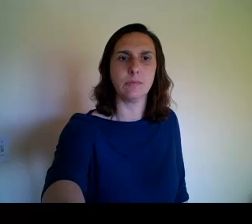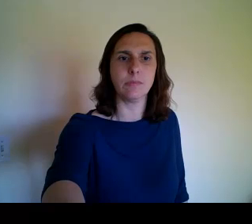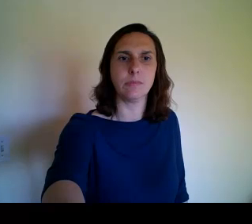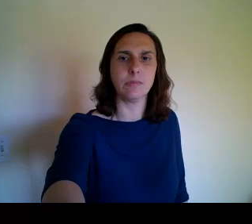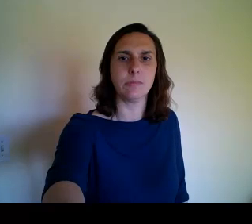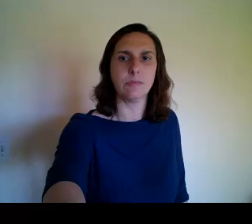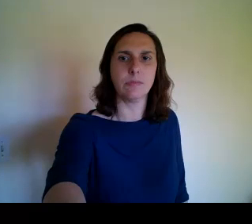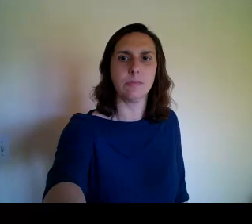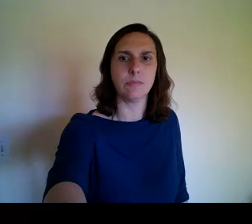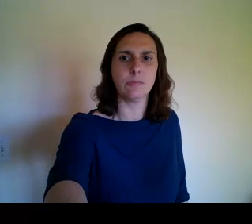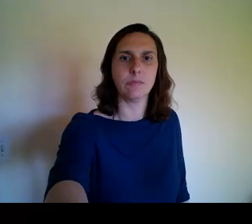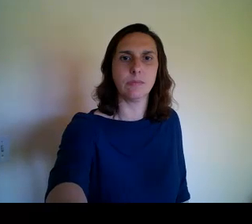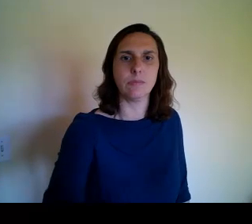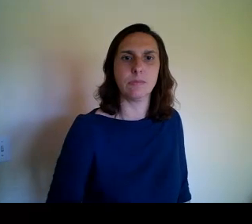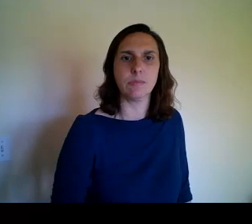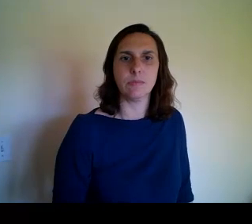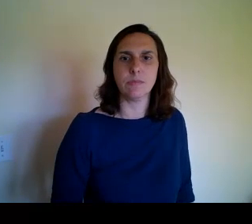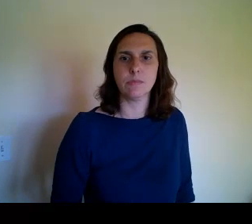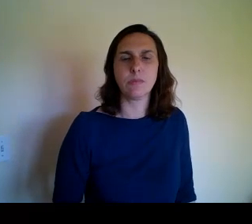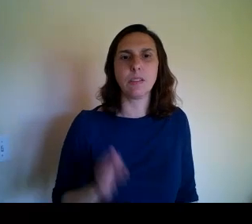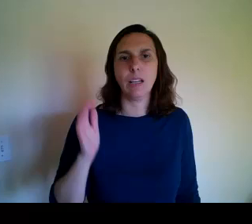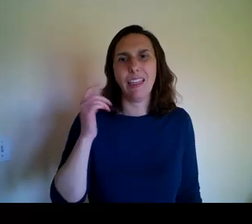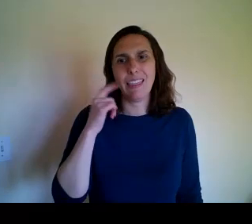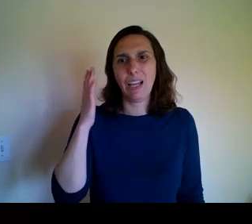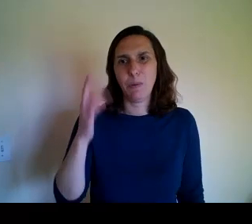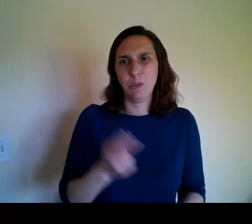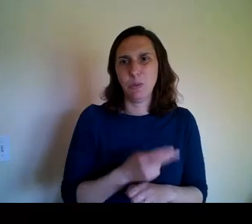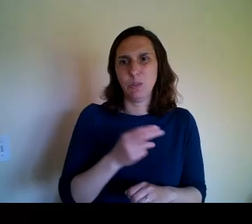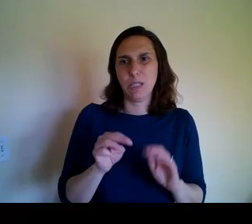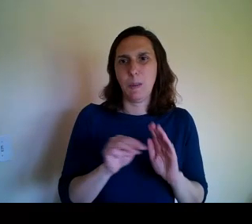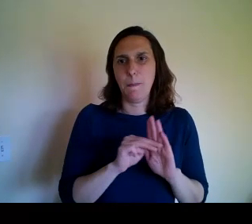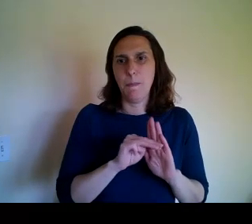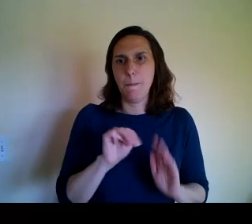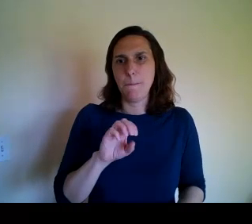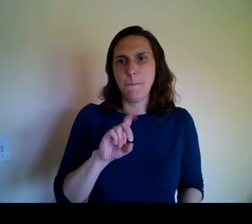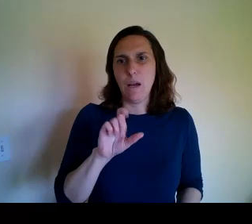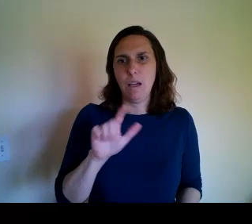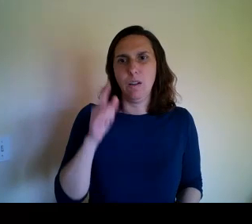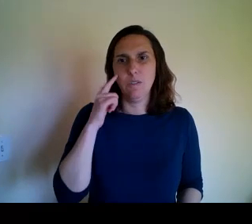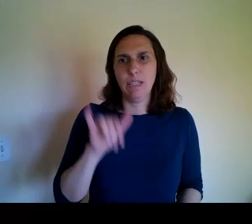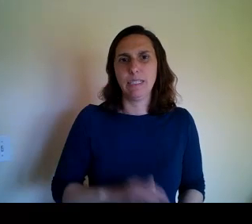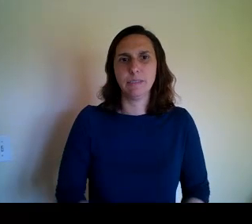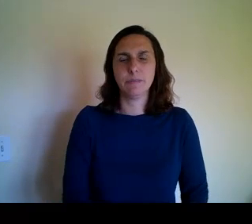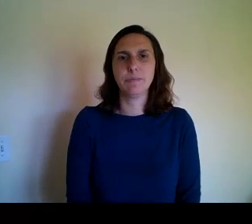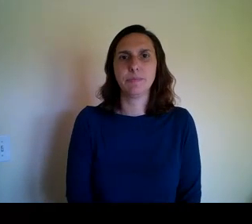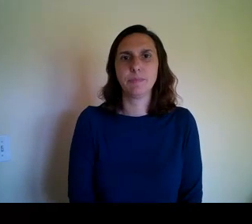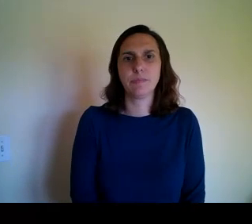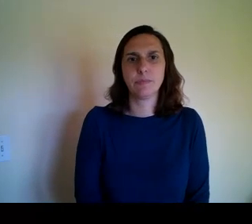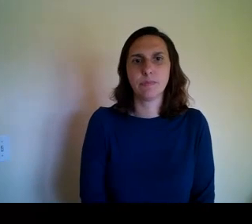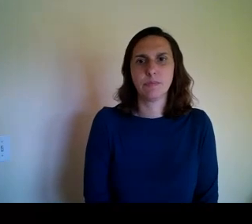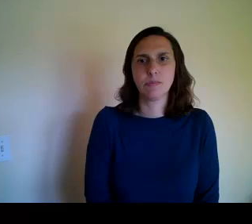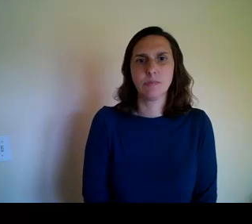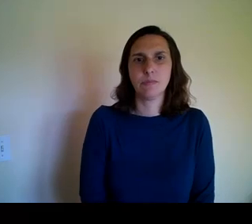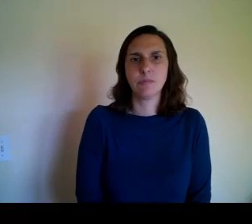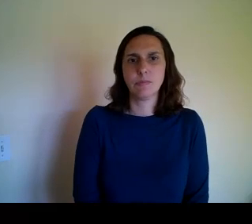And I actually think I'll use a model for it, because I use this a lot. So one of the things that I said when we were looking